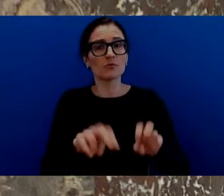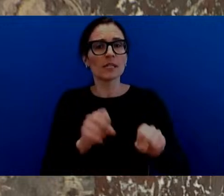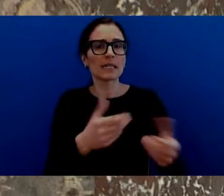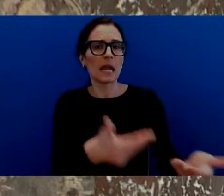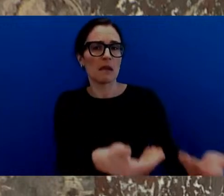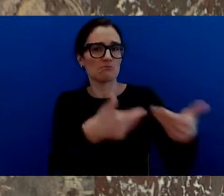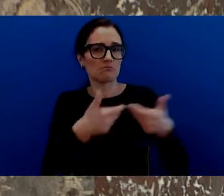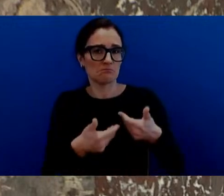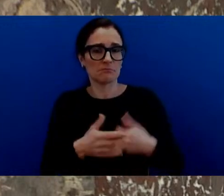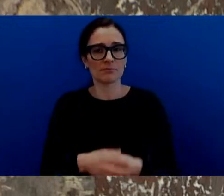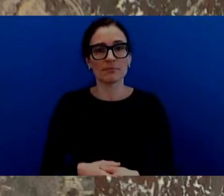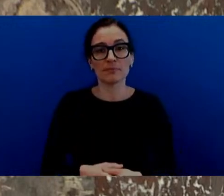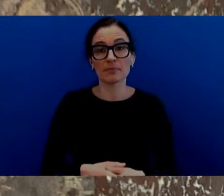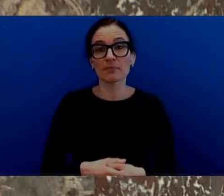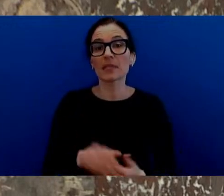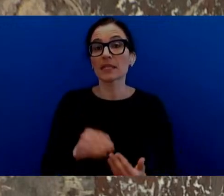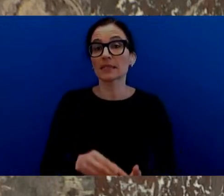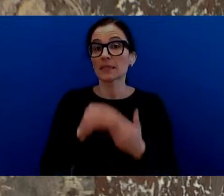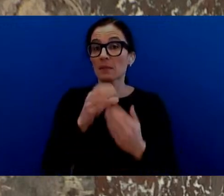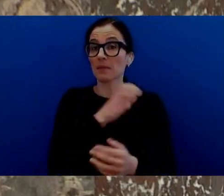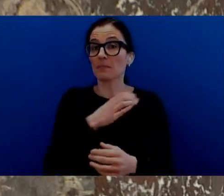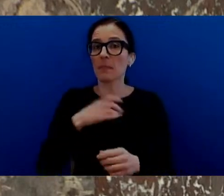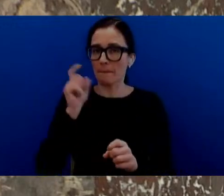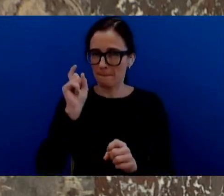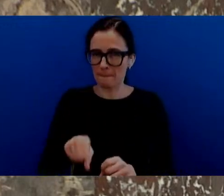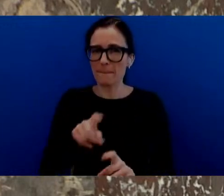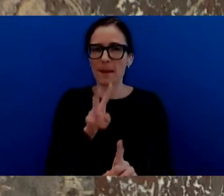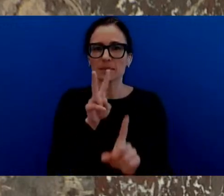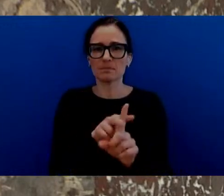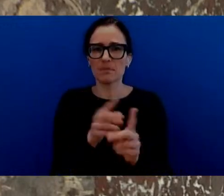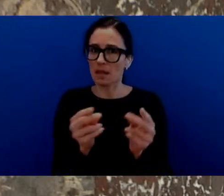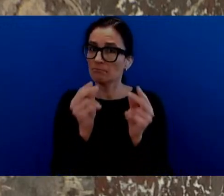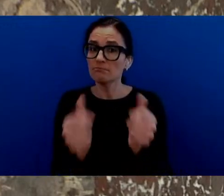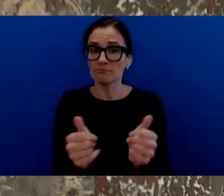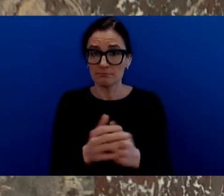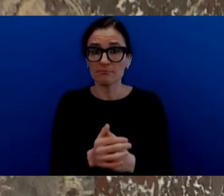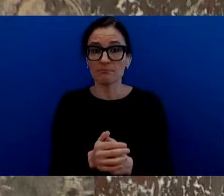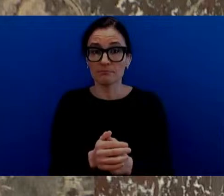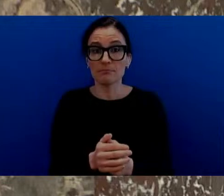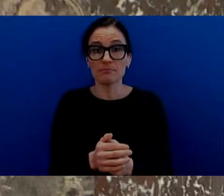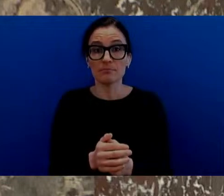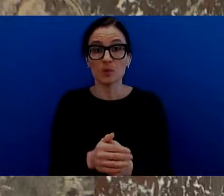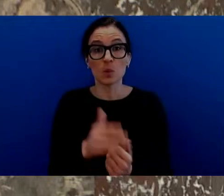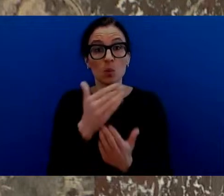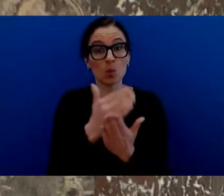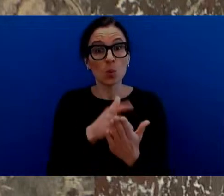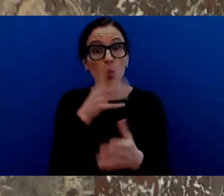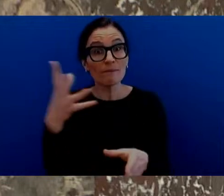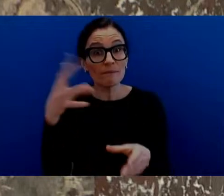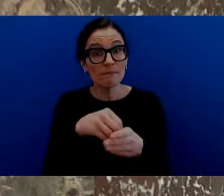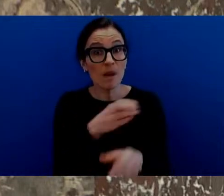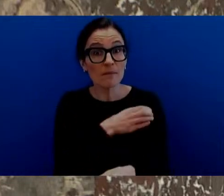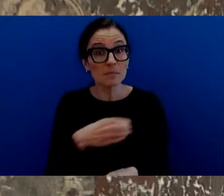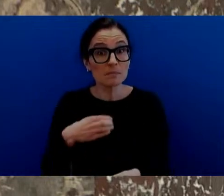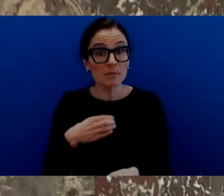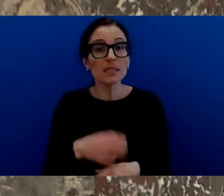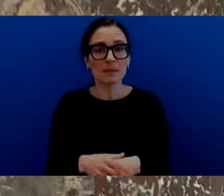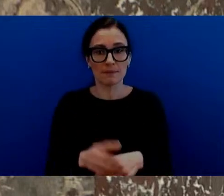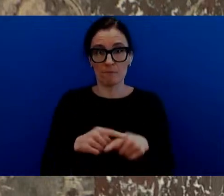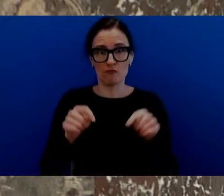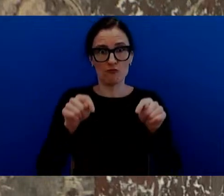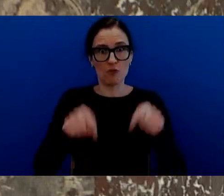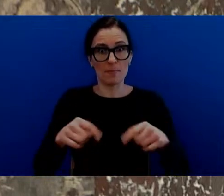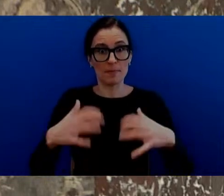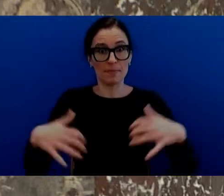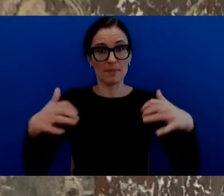and report with all convenient speed lists of members to compose the above Select Standing Committees of this House under Standing Order 68 Sub 1,